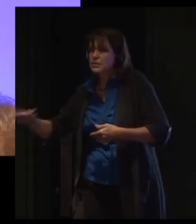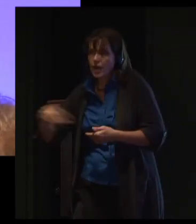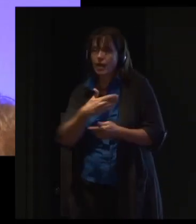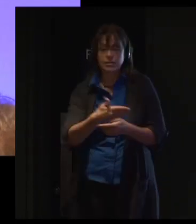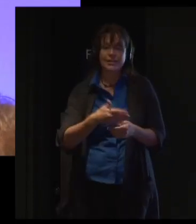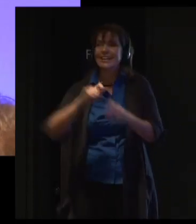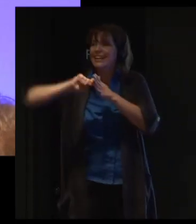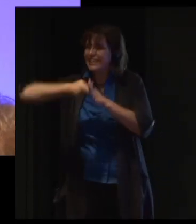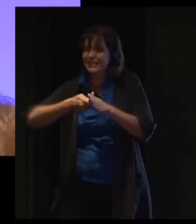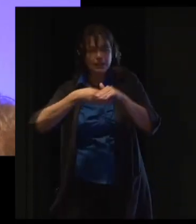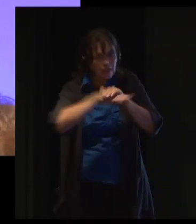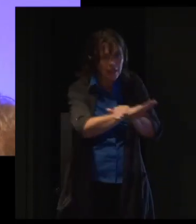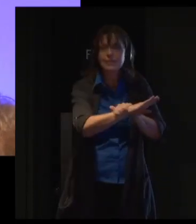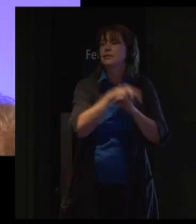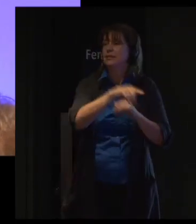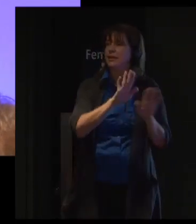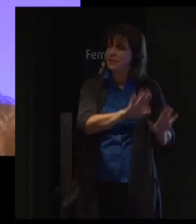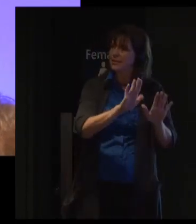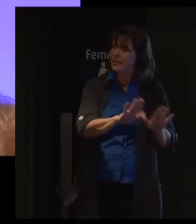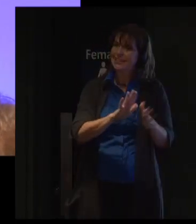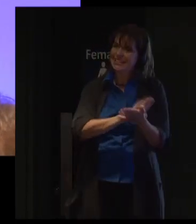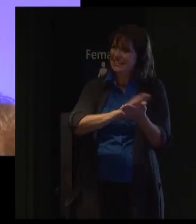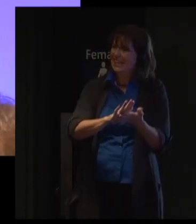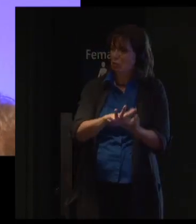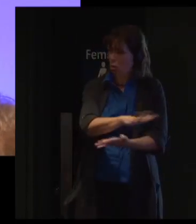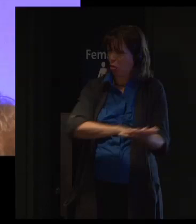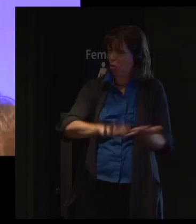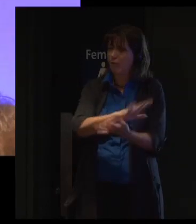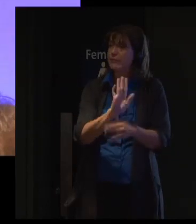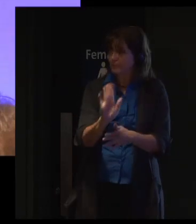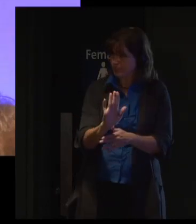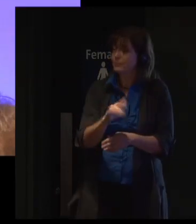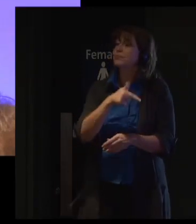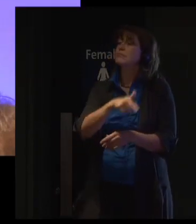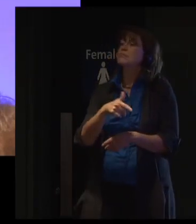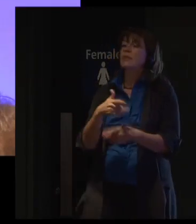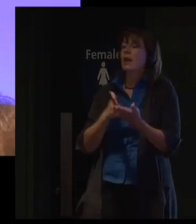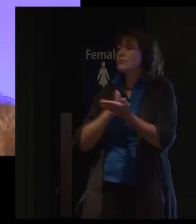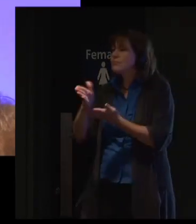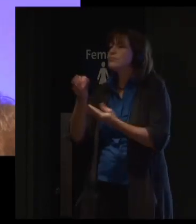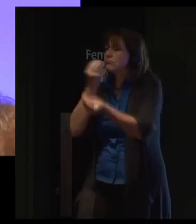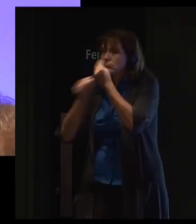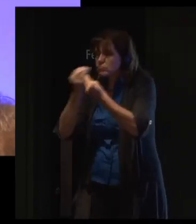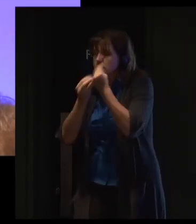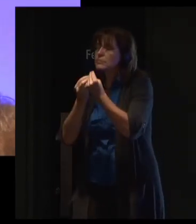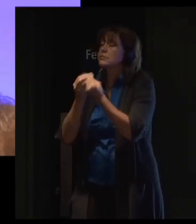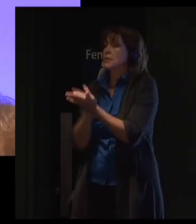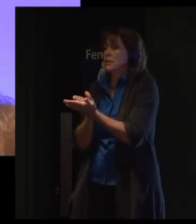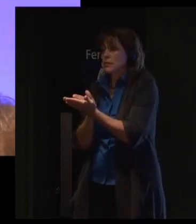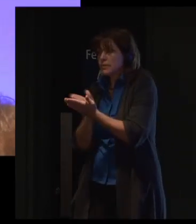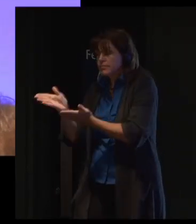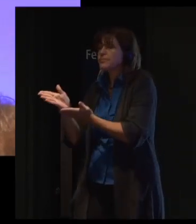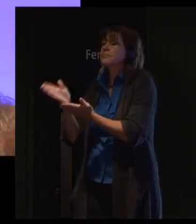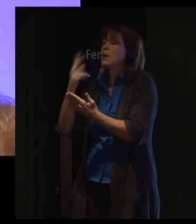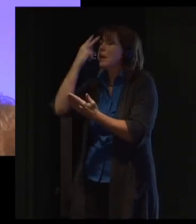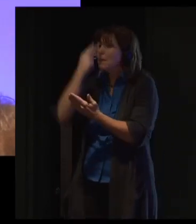tidy. The elevators to the different areas, for example, restaurants. Special assistance